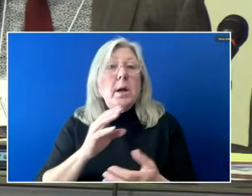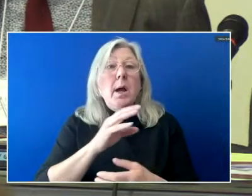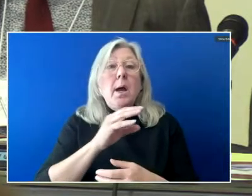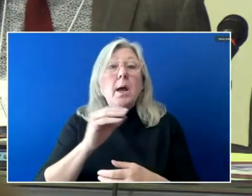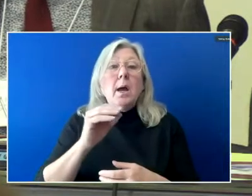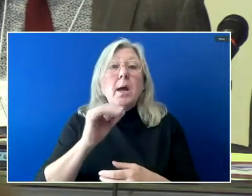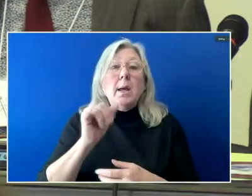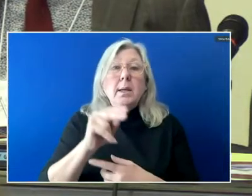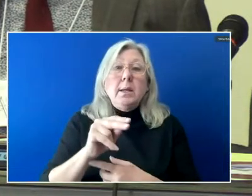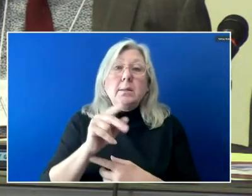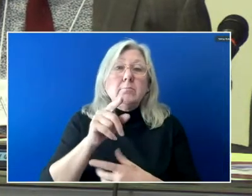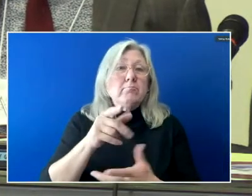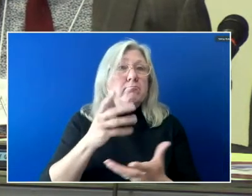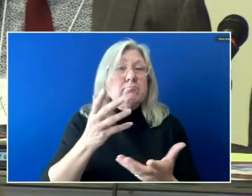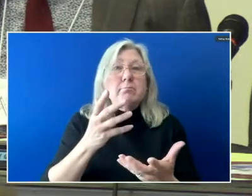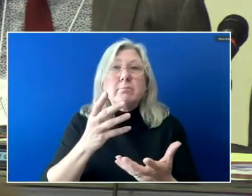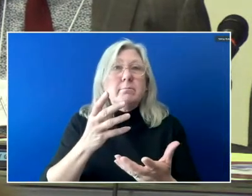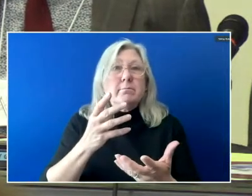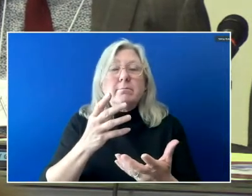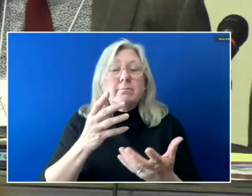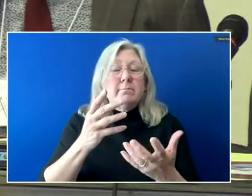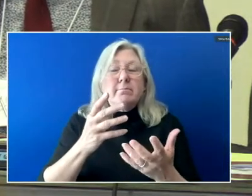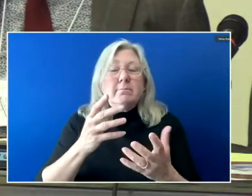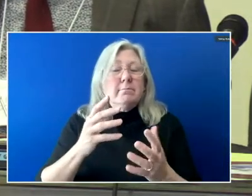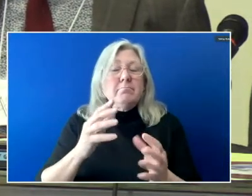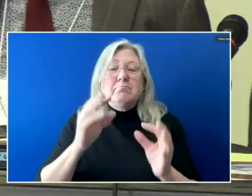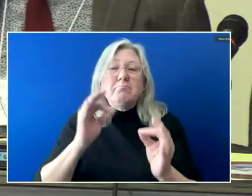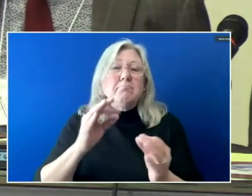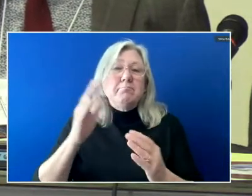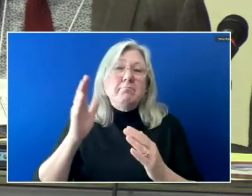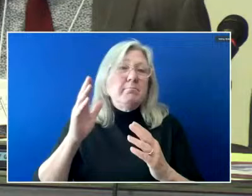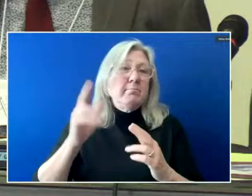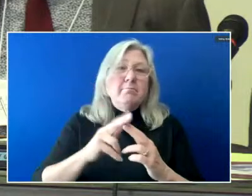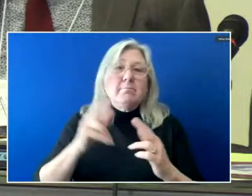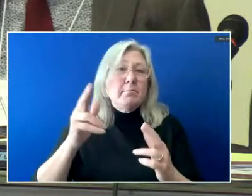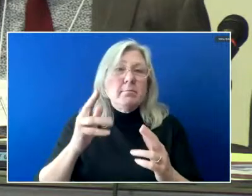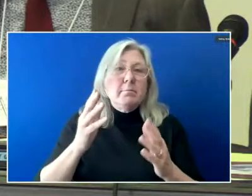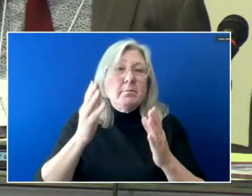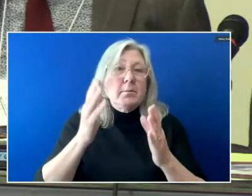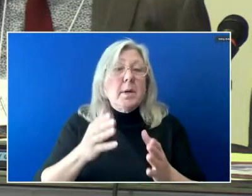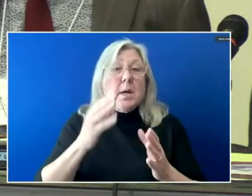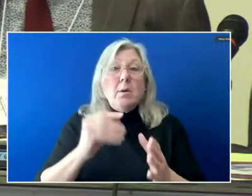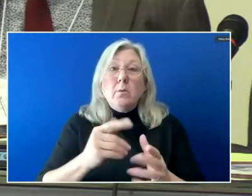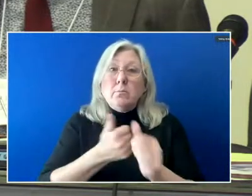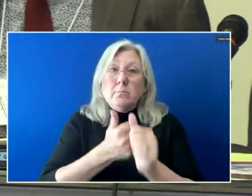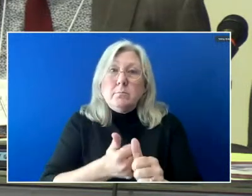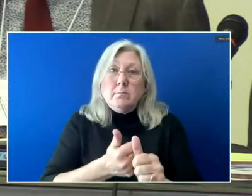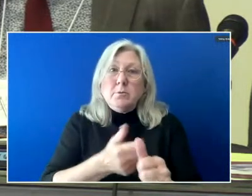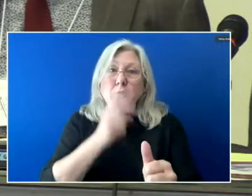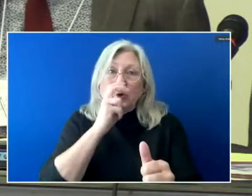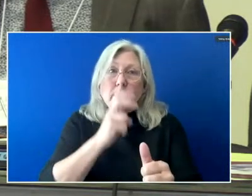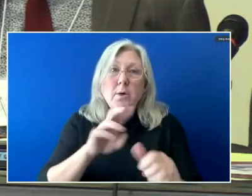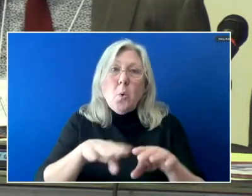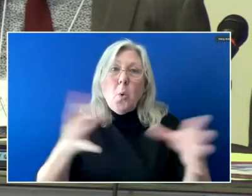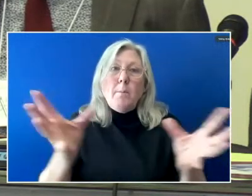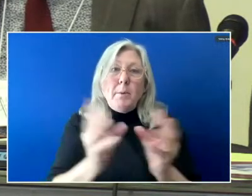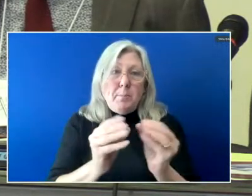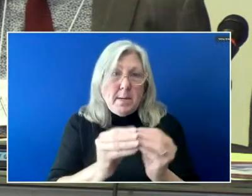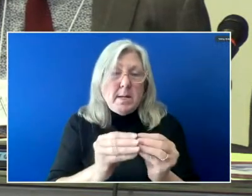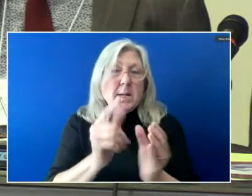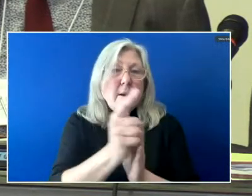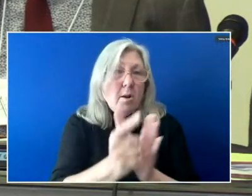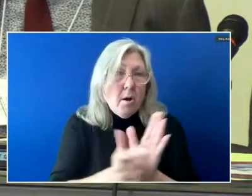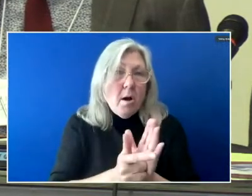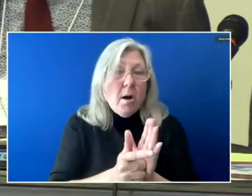to the people of brador and strict compliance with the open meeting law he personifies the high